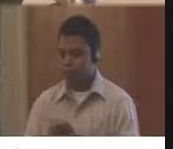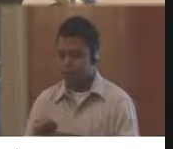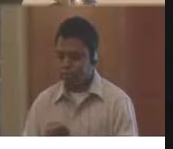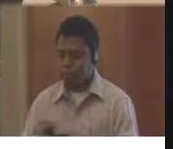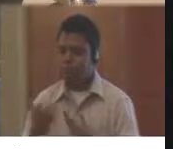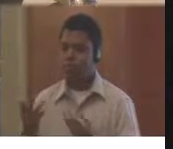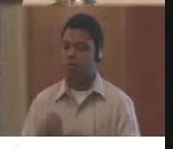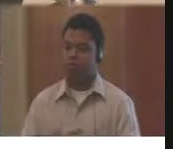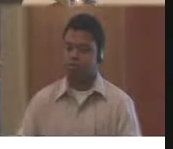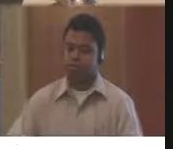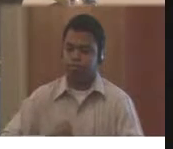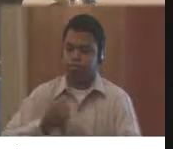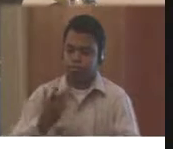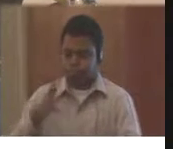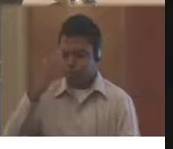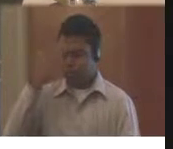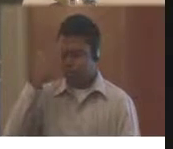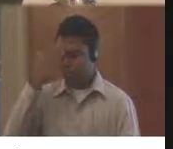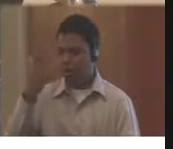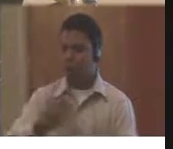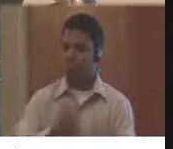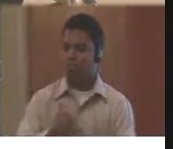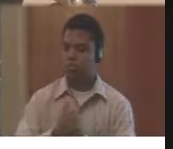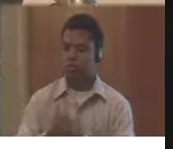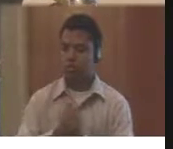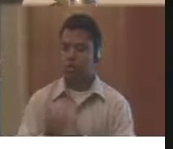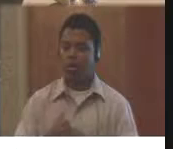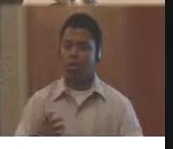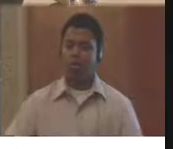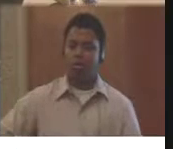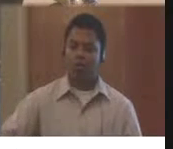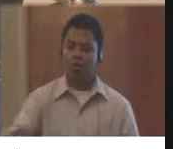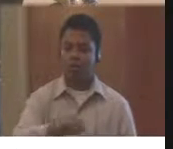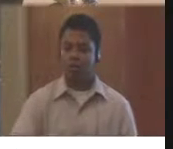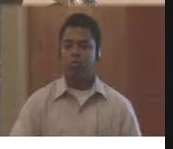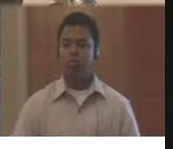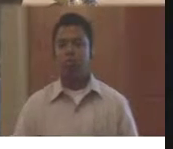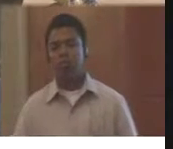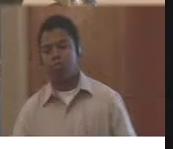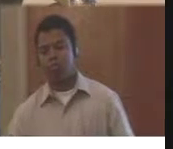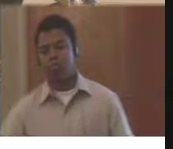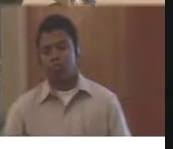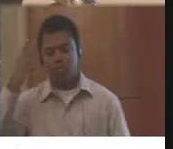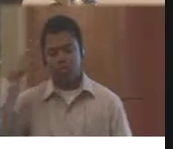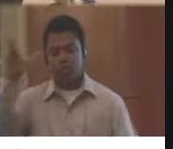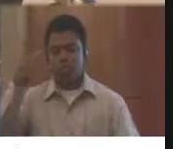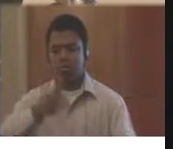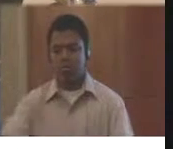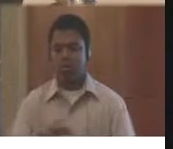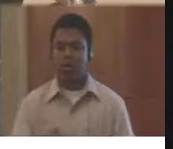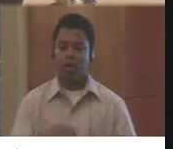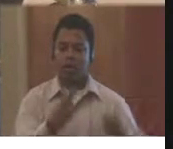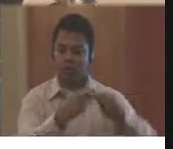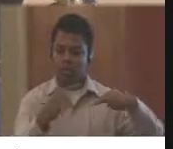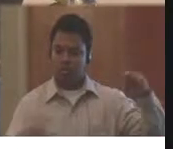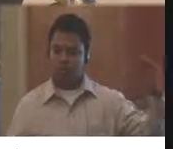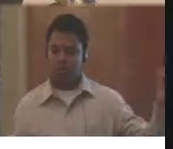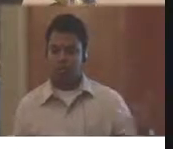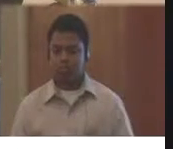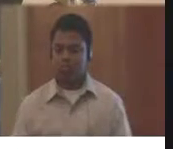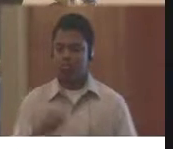and regional capacities that take into consideration transboundary elements and shared resources in terms of ecosystems,